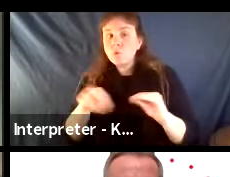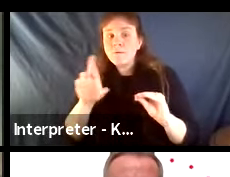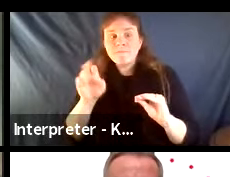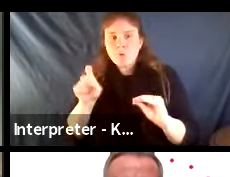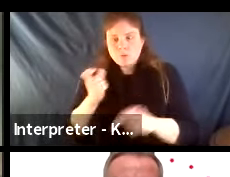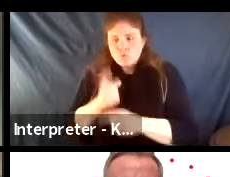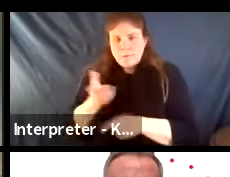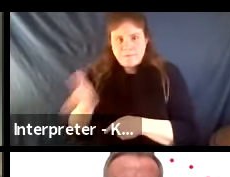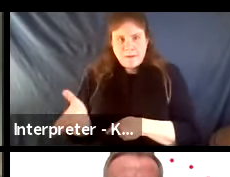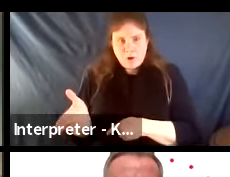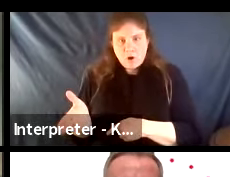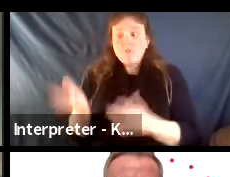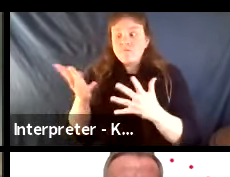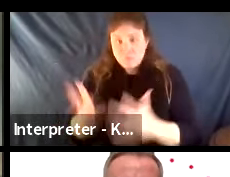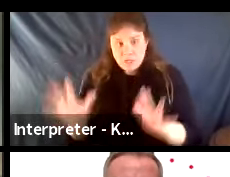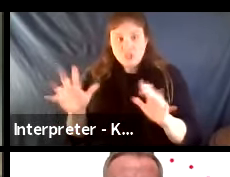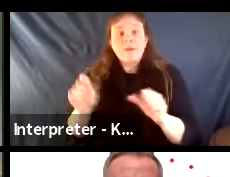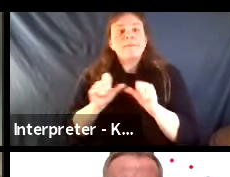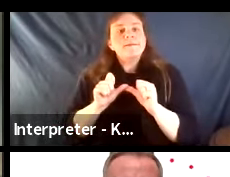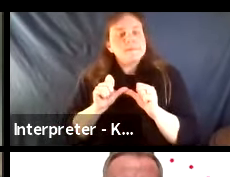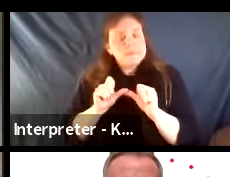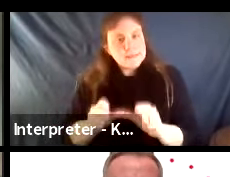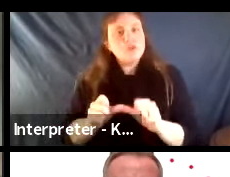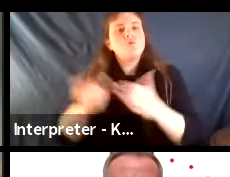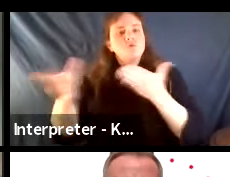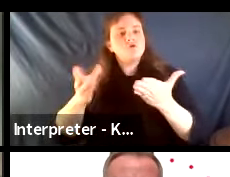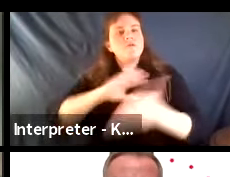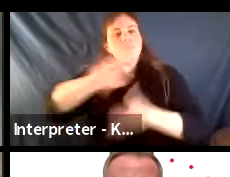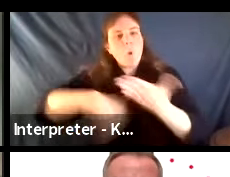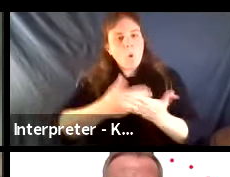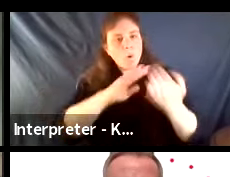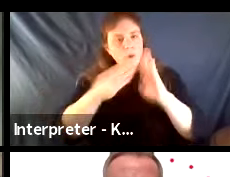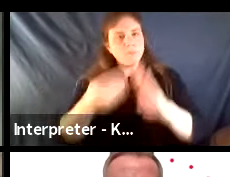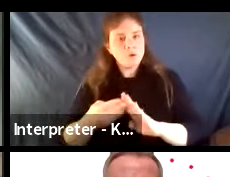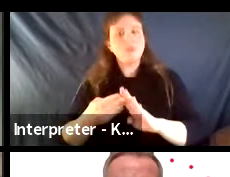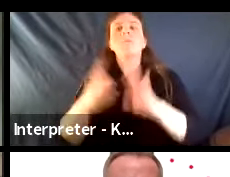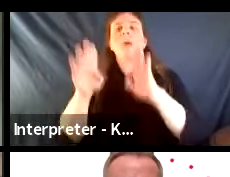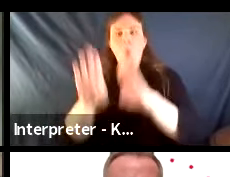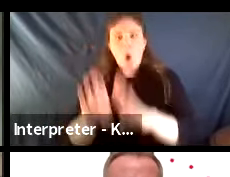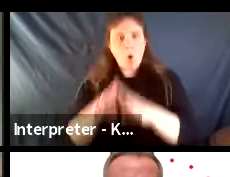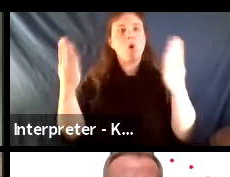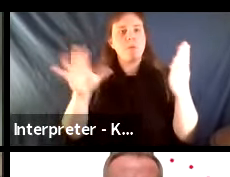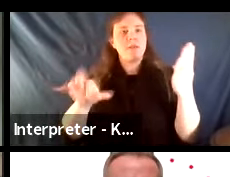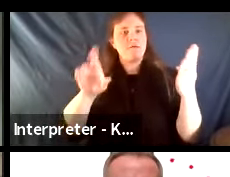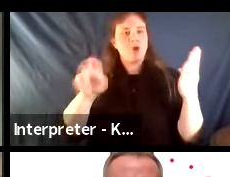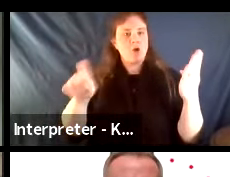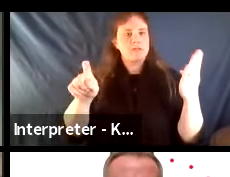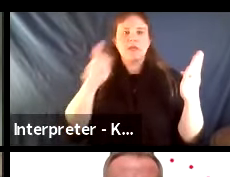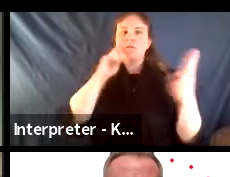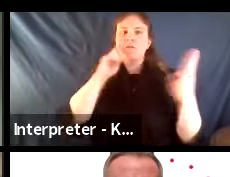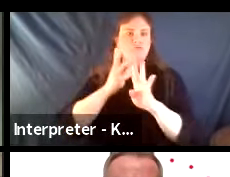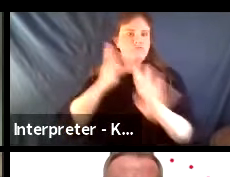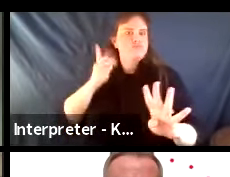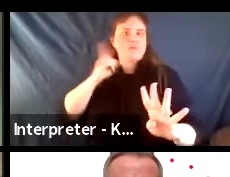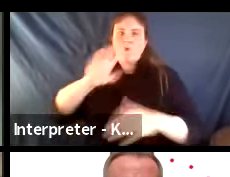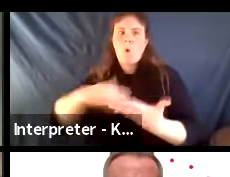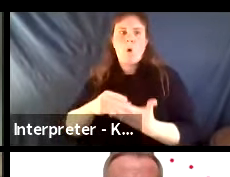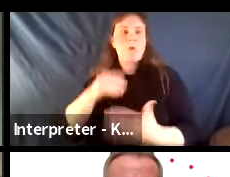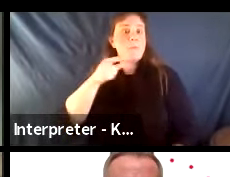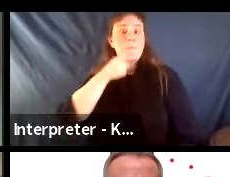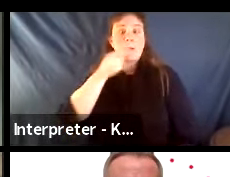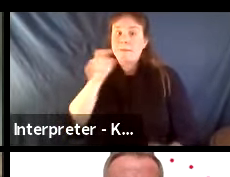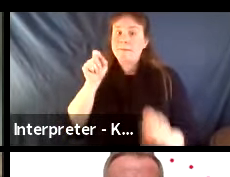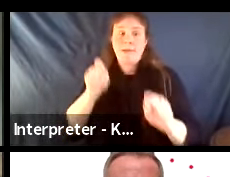community by opening it up and vaccinating everybody. So thank you for the opportunity of listening from the grocery store